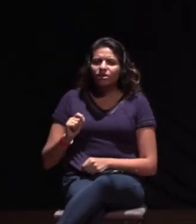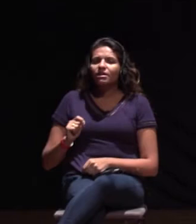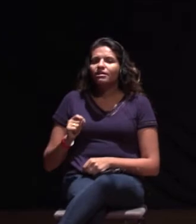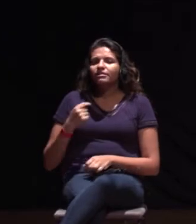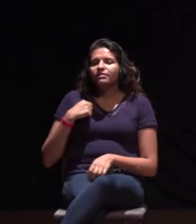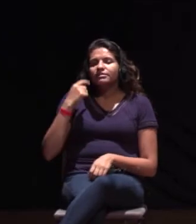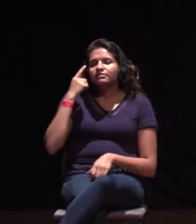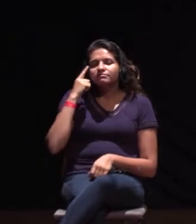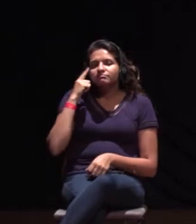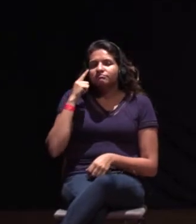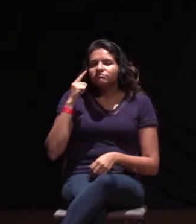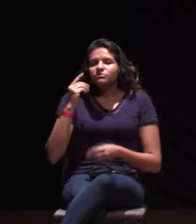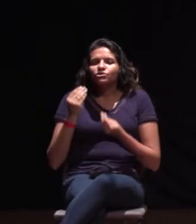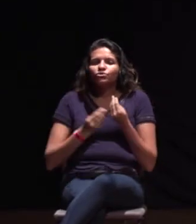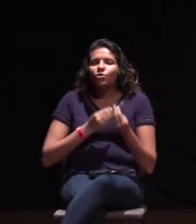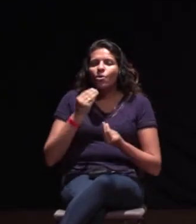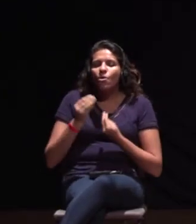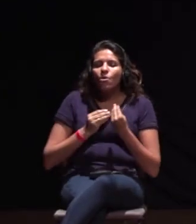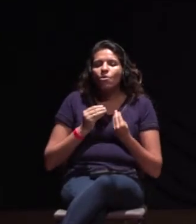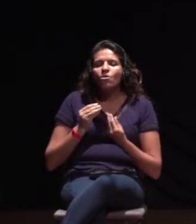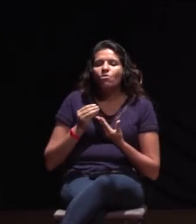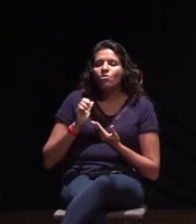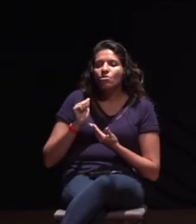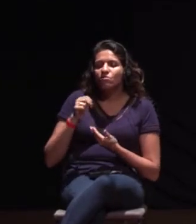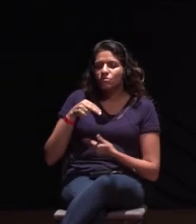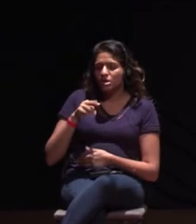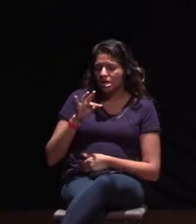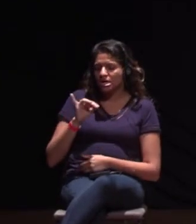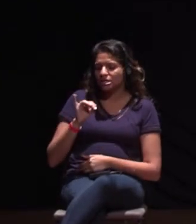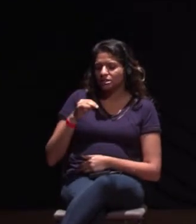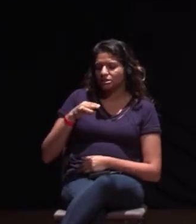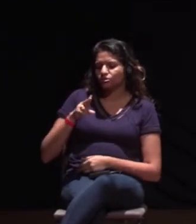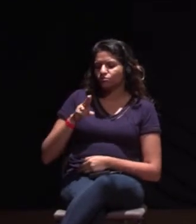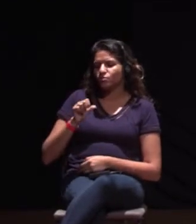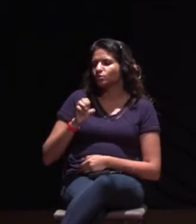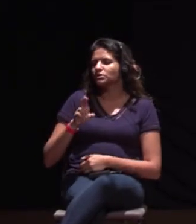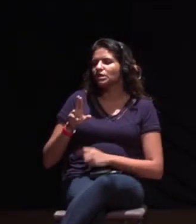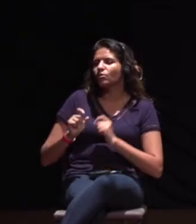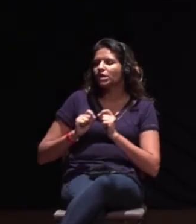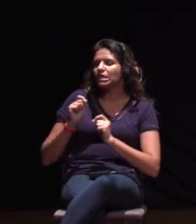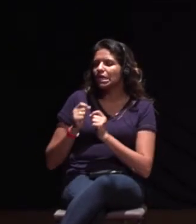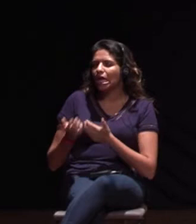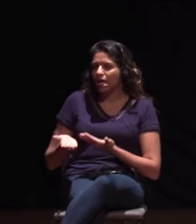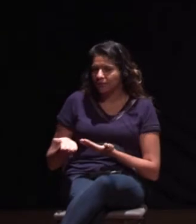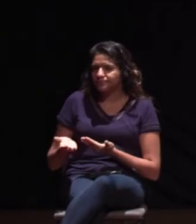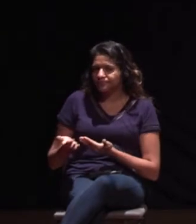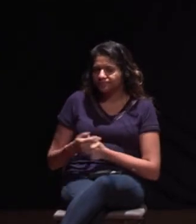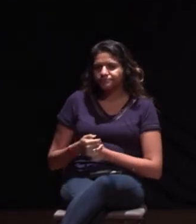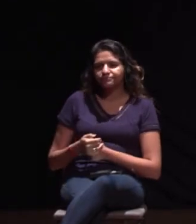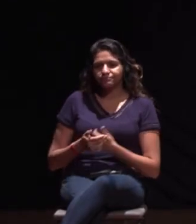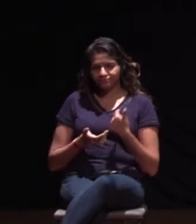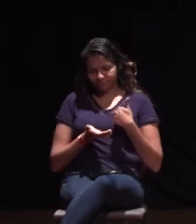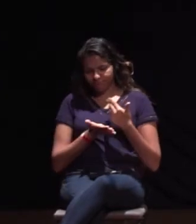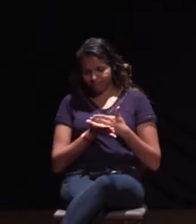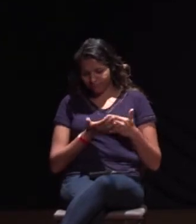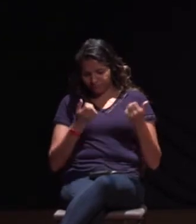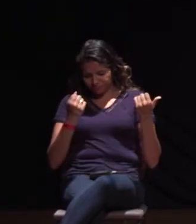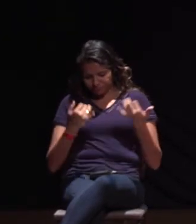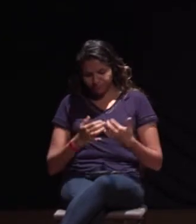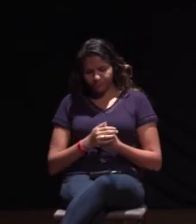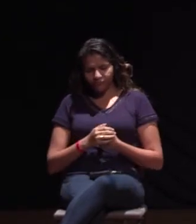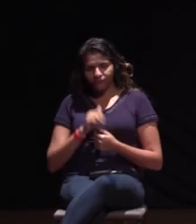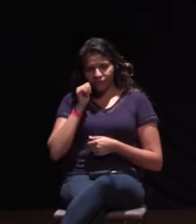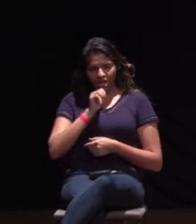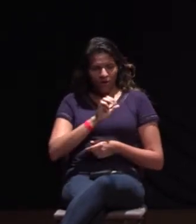of what would be an anti-museum. And in as much as when we began our discussion, Olivia just right away sent me the article that Lina Bobardi was